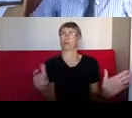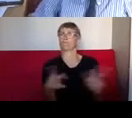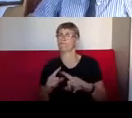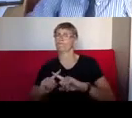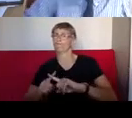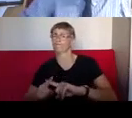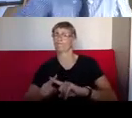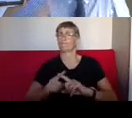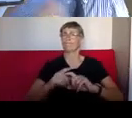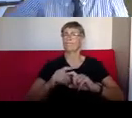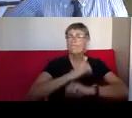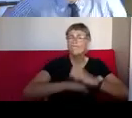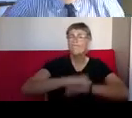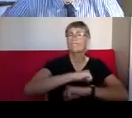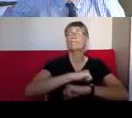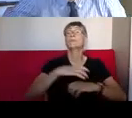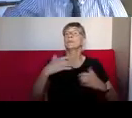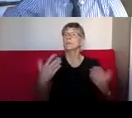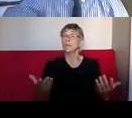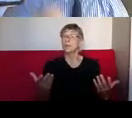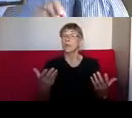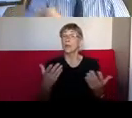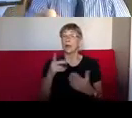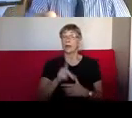to talk about. As you see, we have a